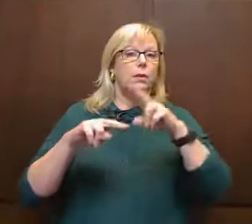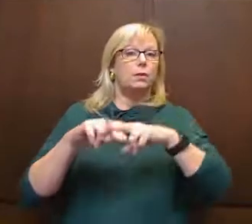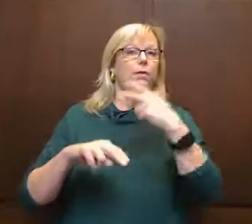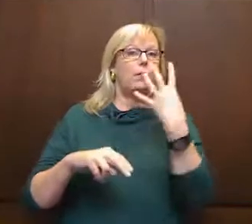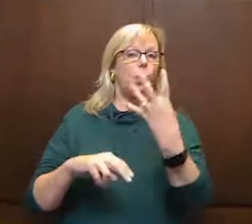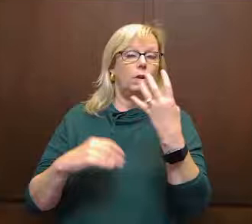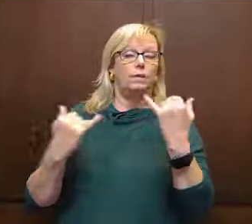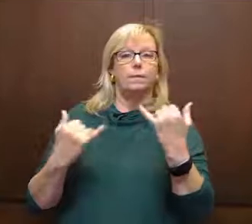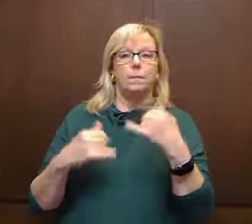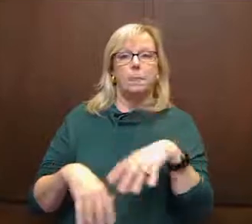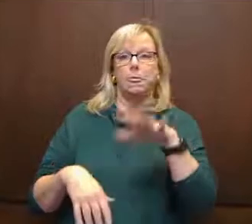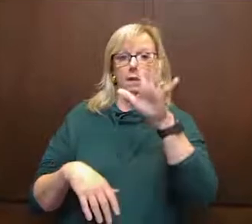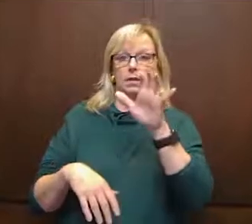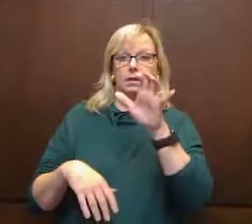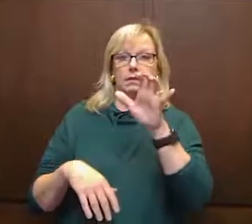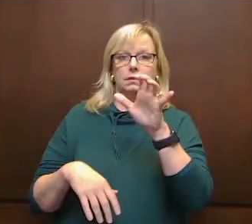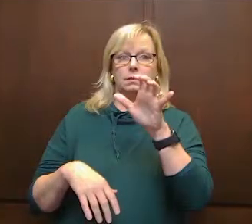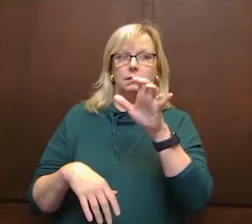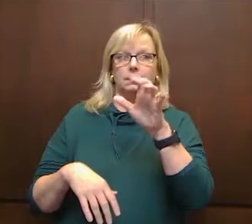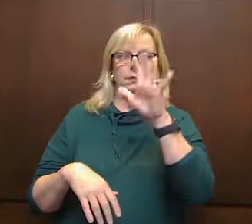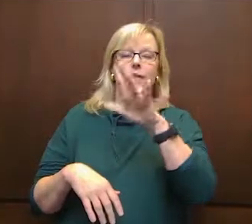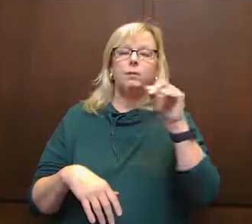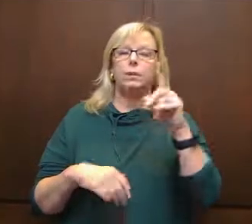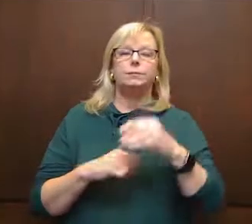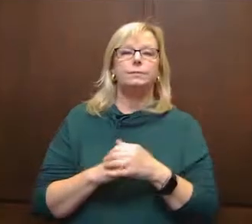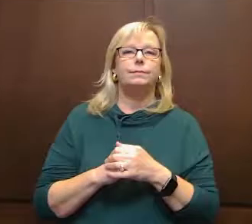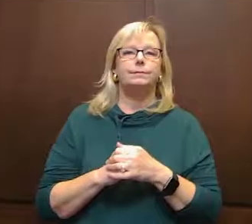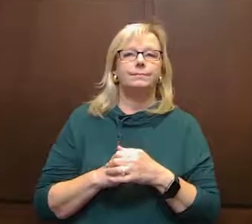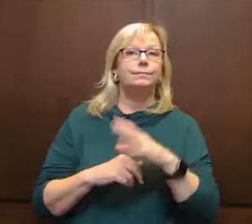up 4 to 551.